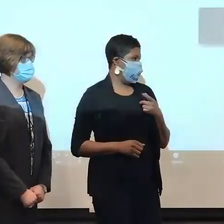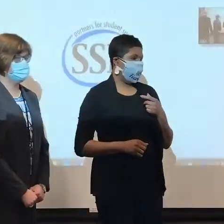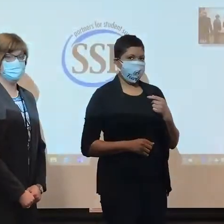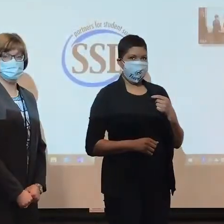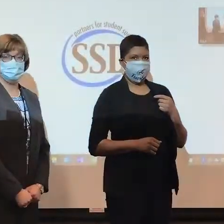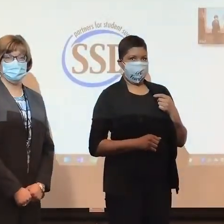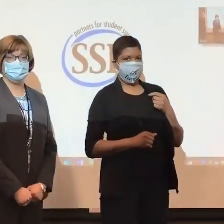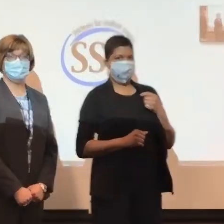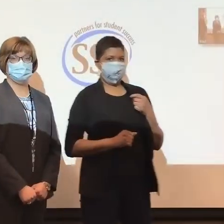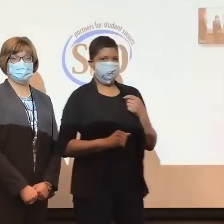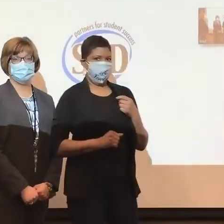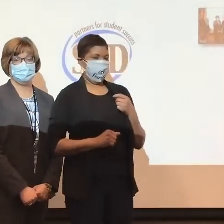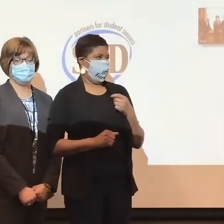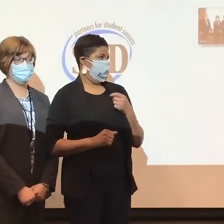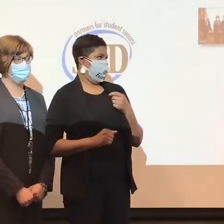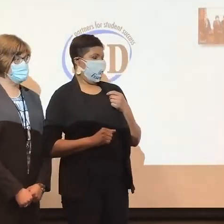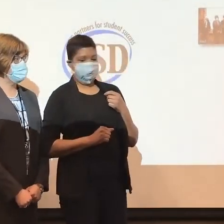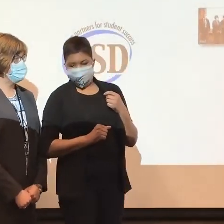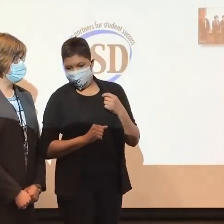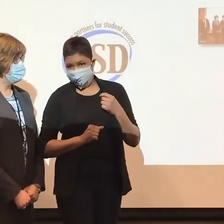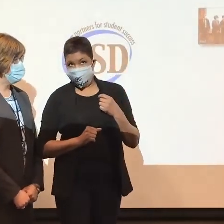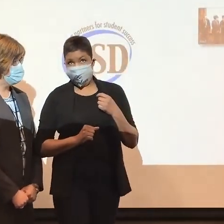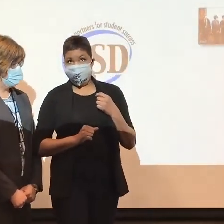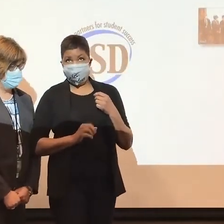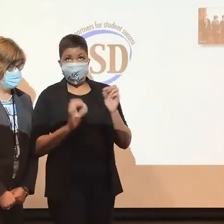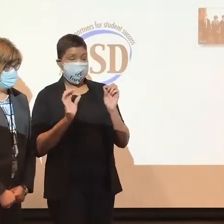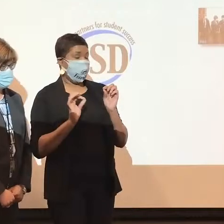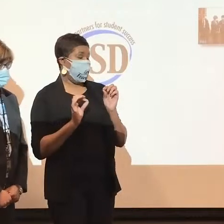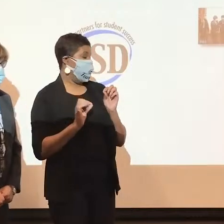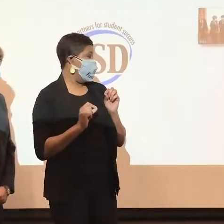Is that okay? Yeah. Perfect. That's fine.